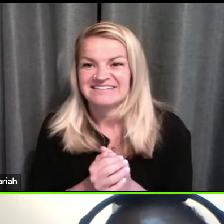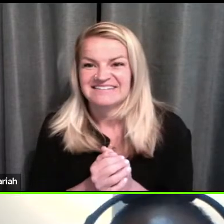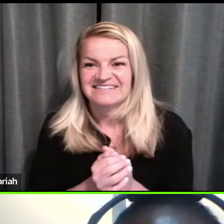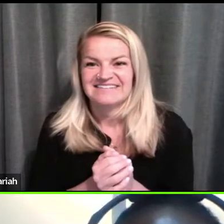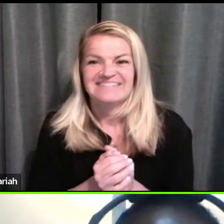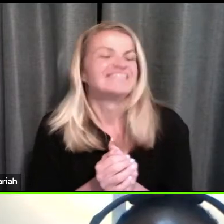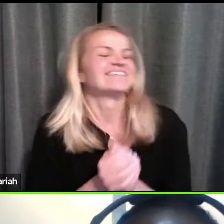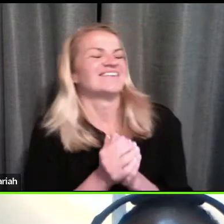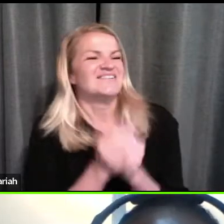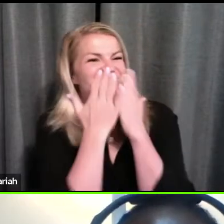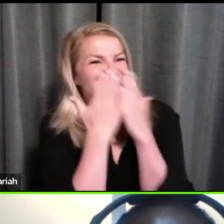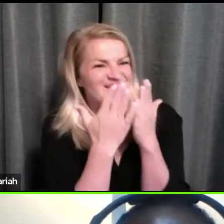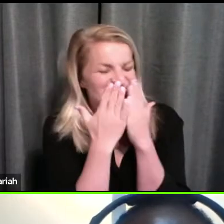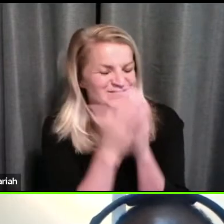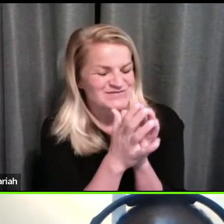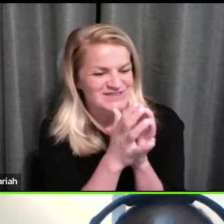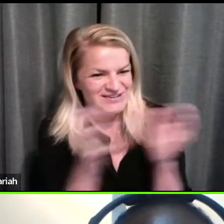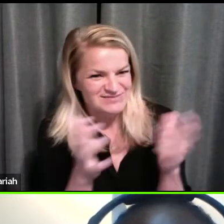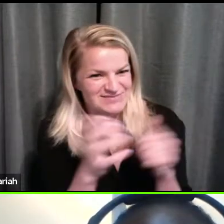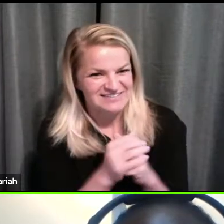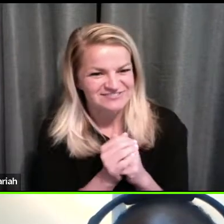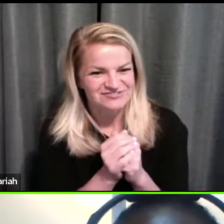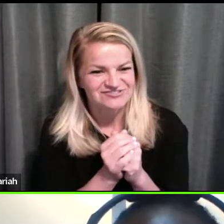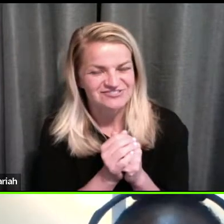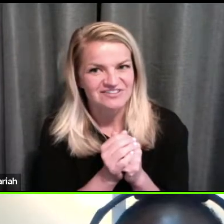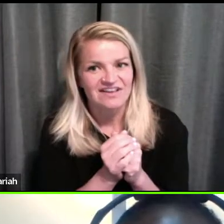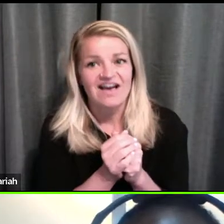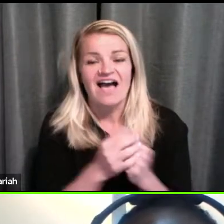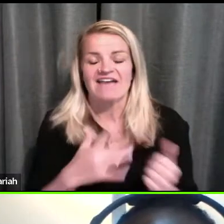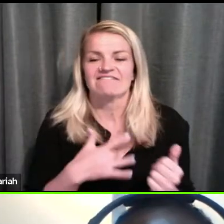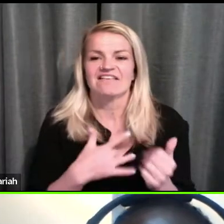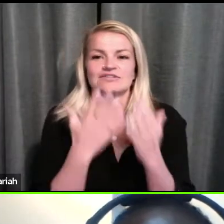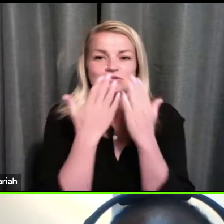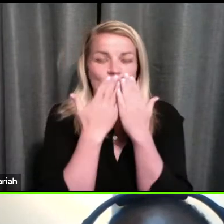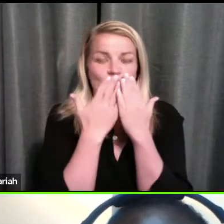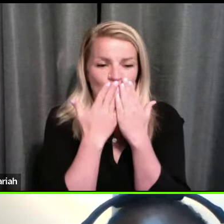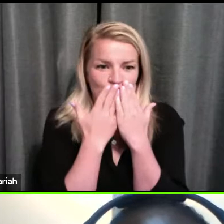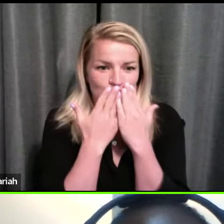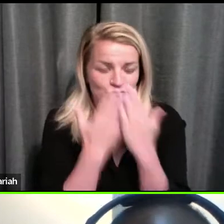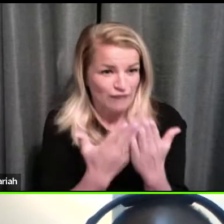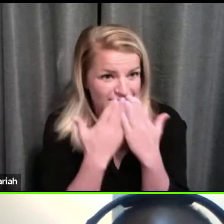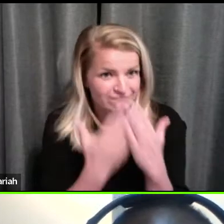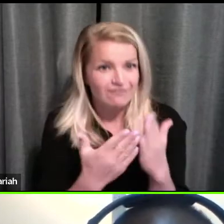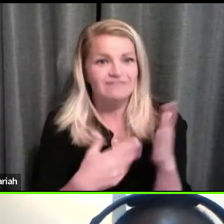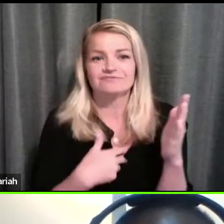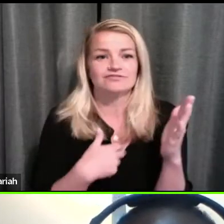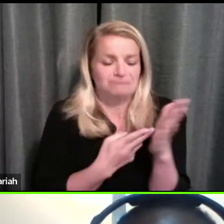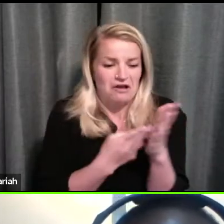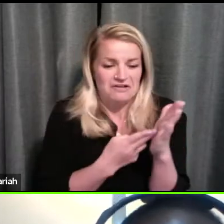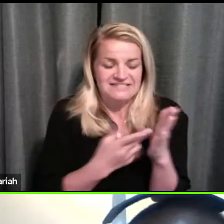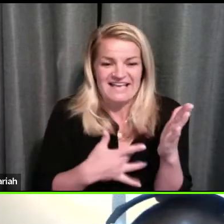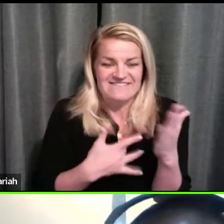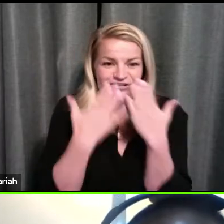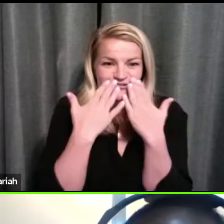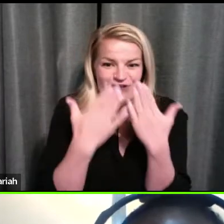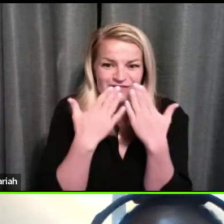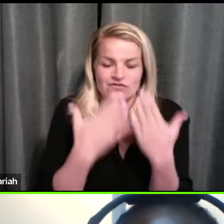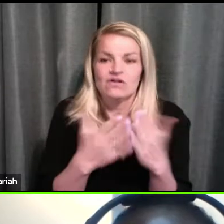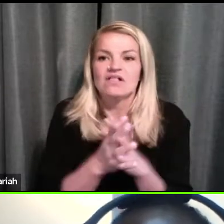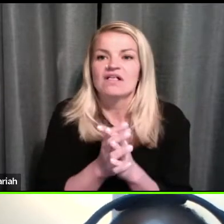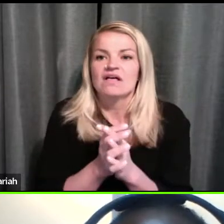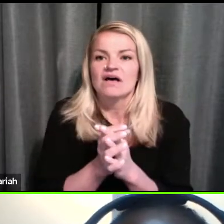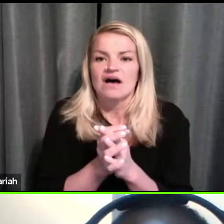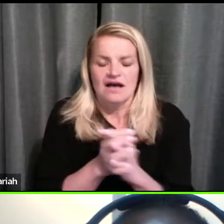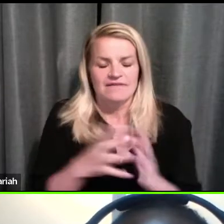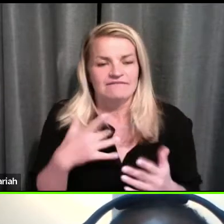Thank you very much. I'm so grateful. Honestly, I'm so grateful. I lack words to express the depth of my joy,